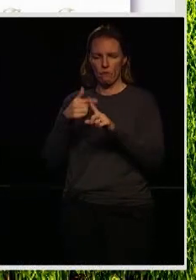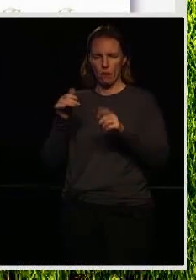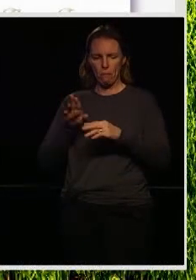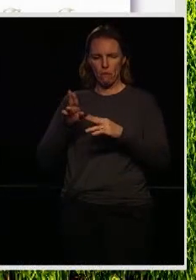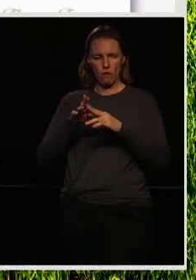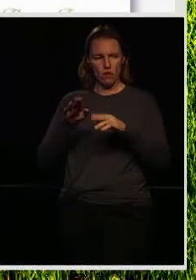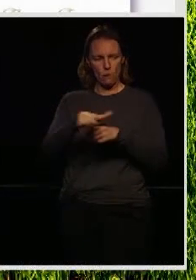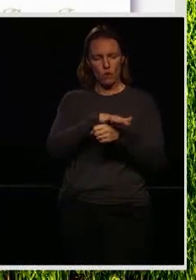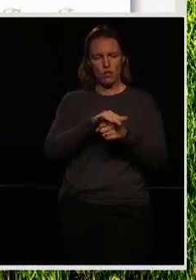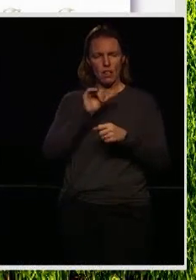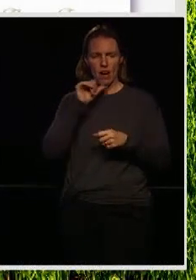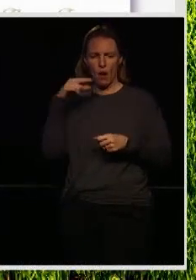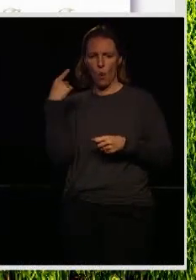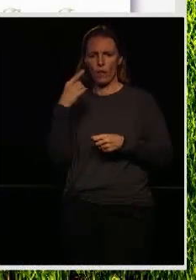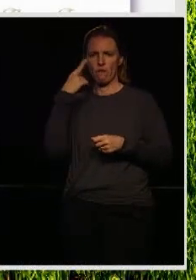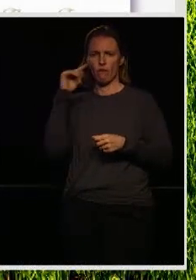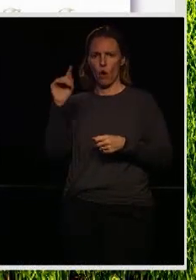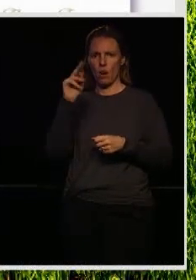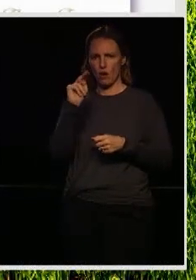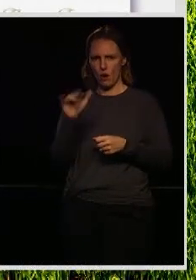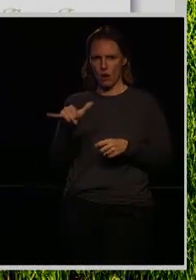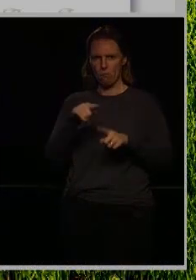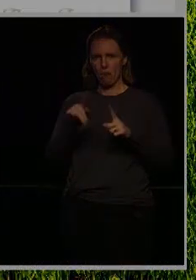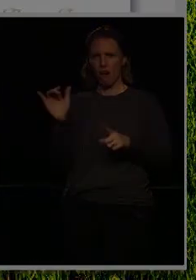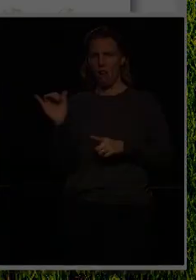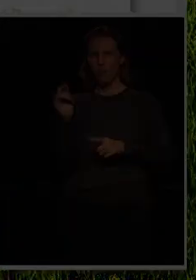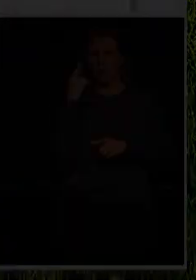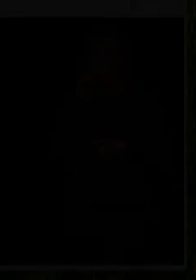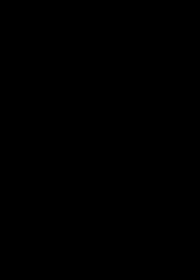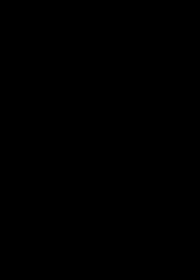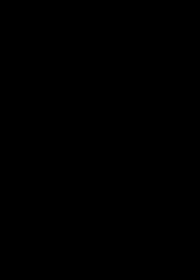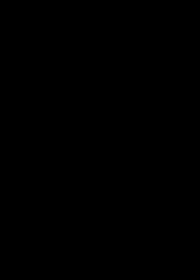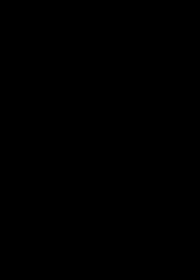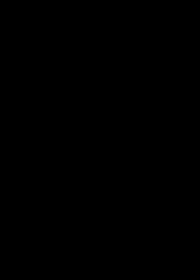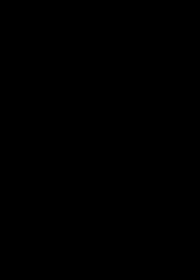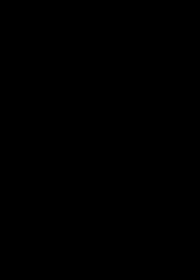not only for New York, but also for Canada, the local region here.